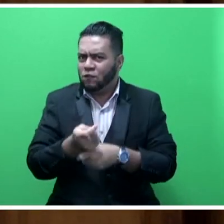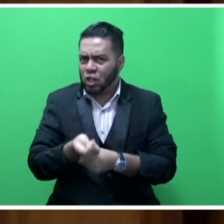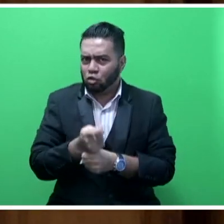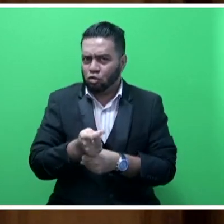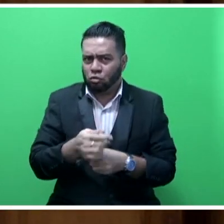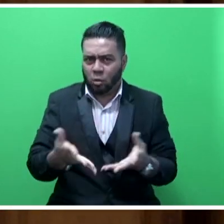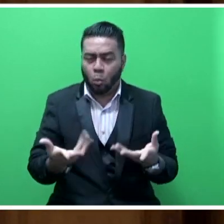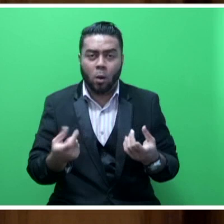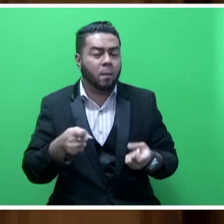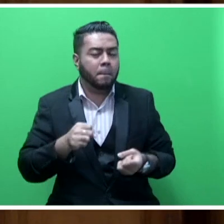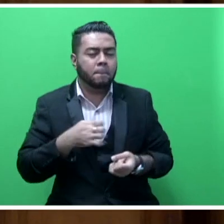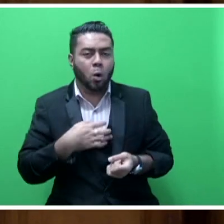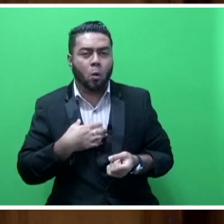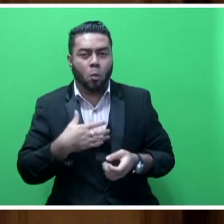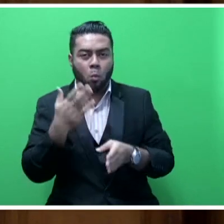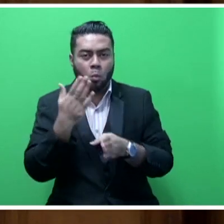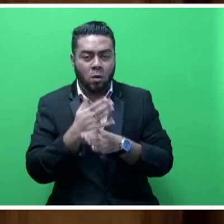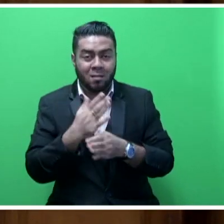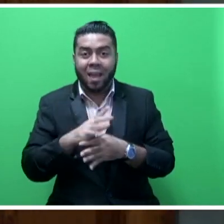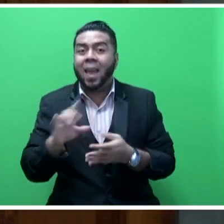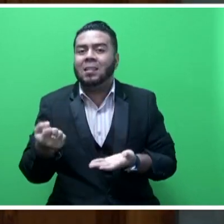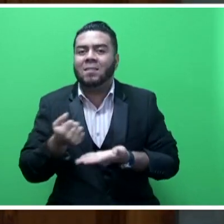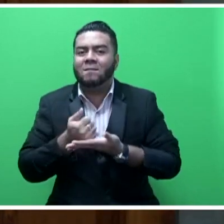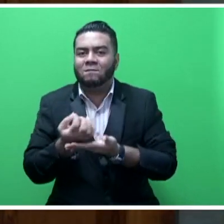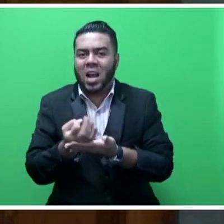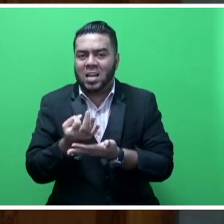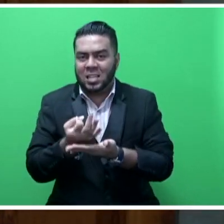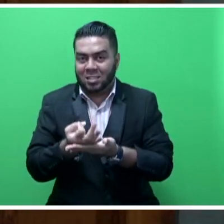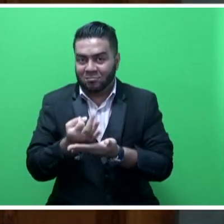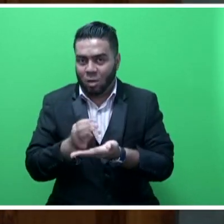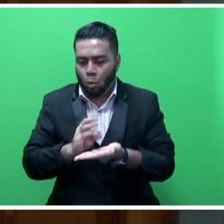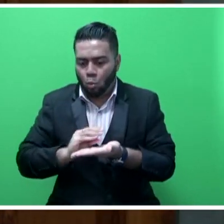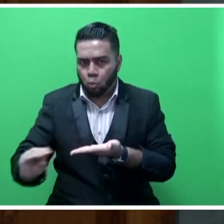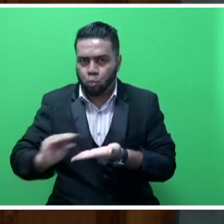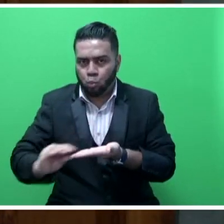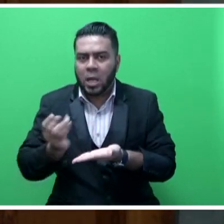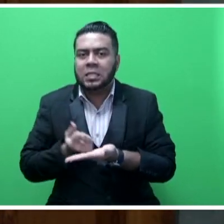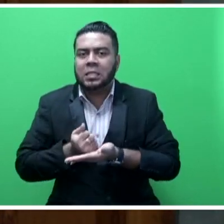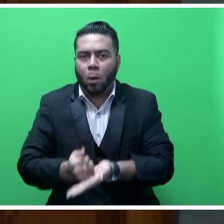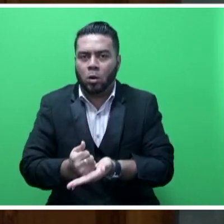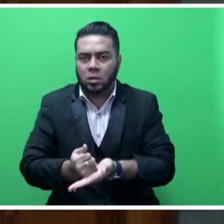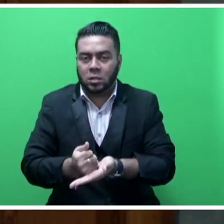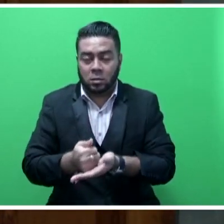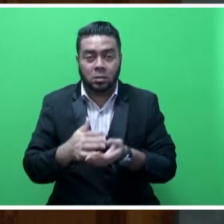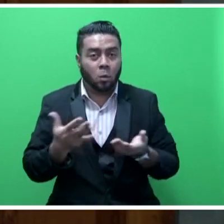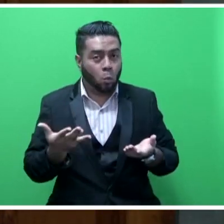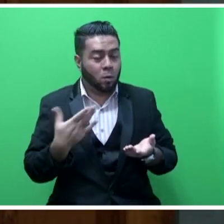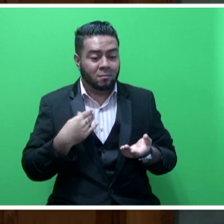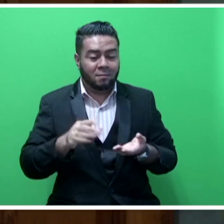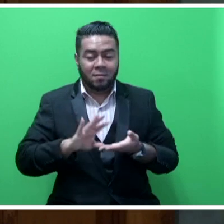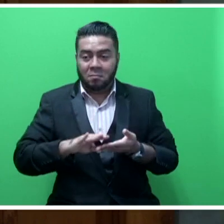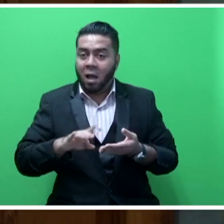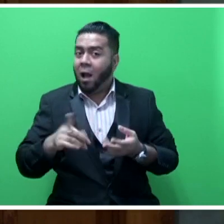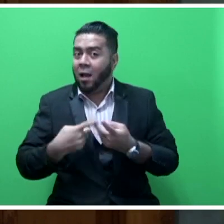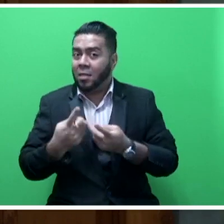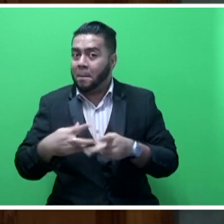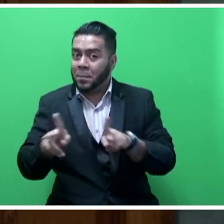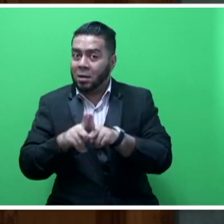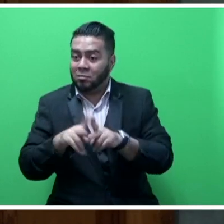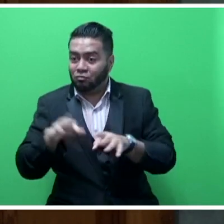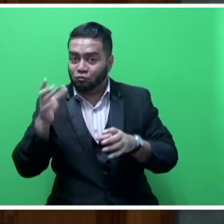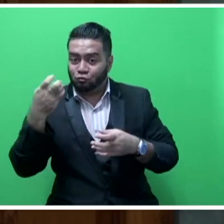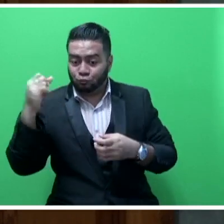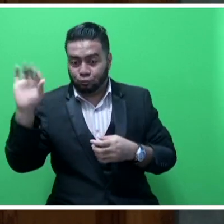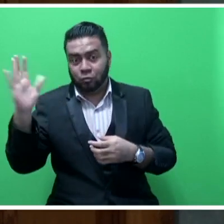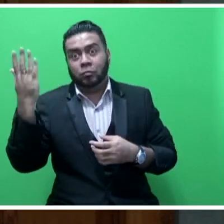additional workforce and funding support. We are fortunate that through internal and external partners, Fiji